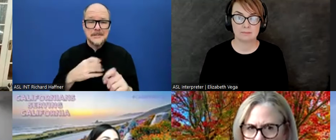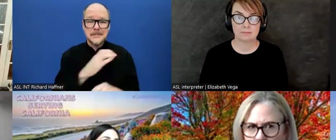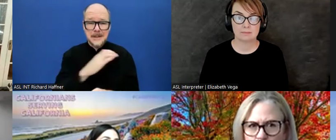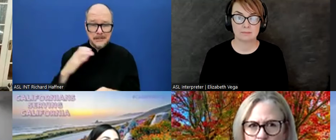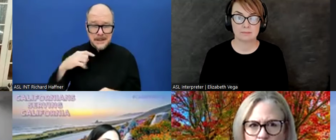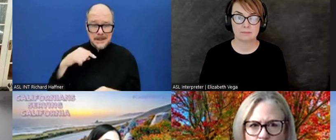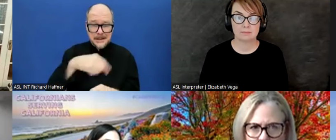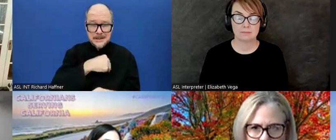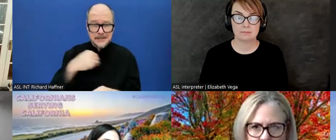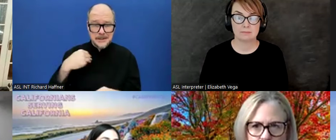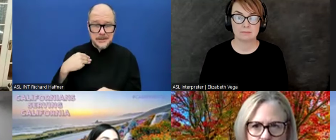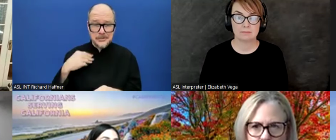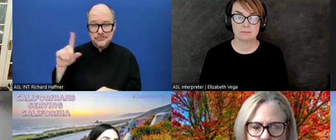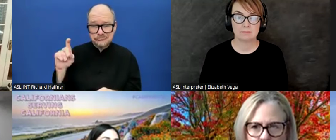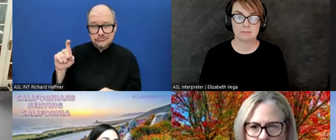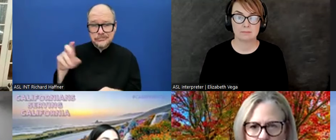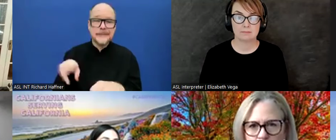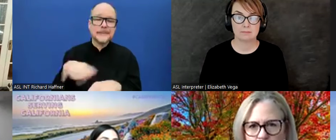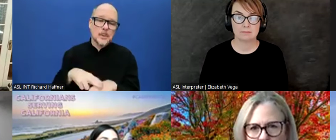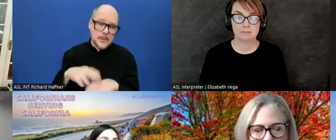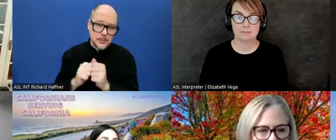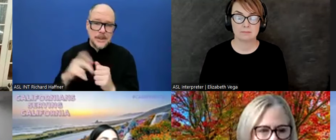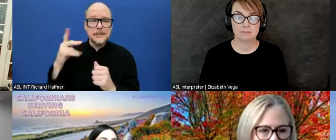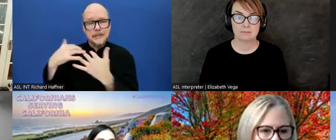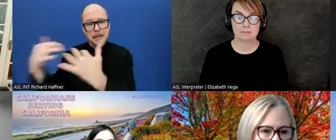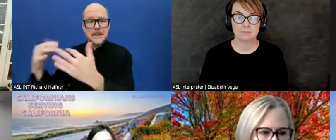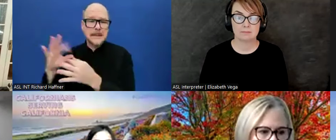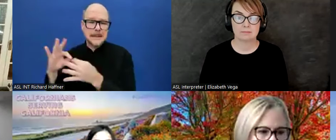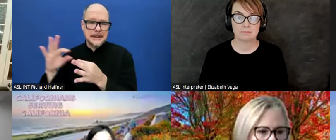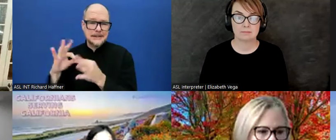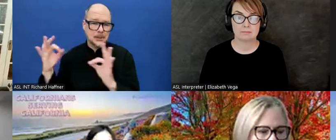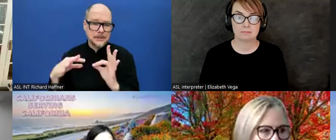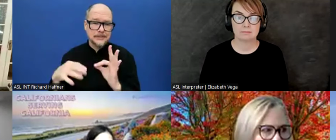of the advisory committee, of course, with public input?